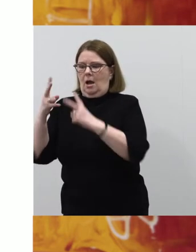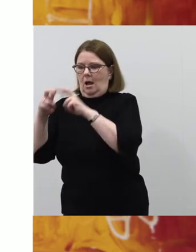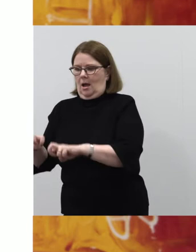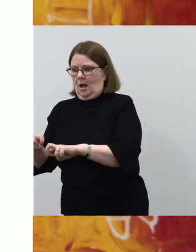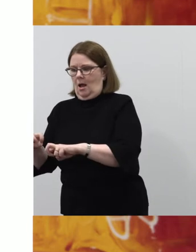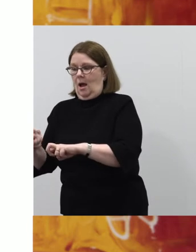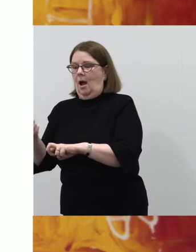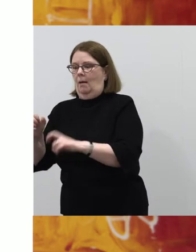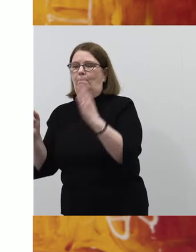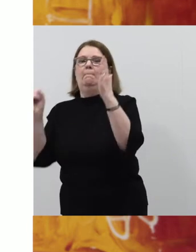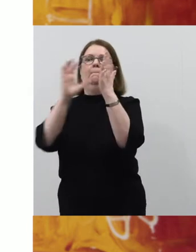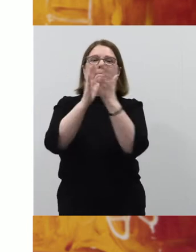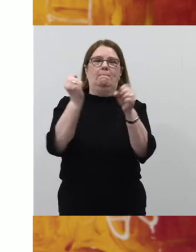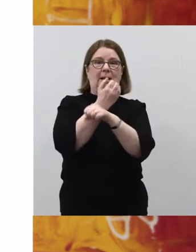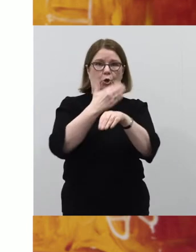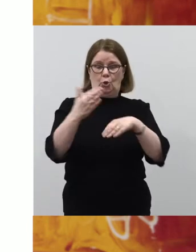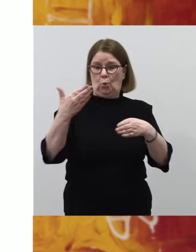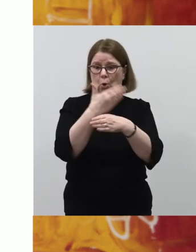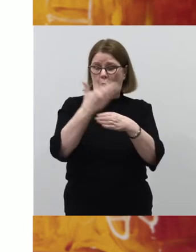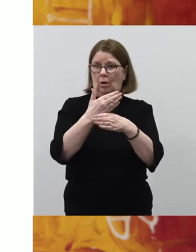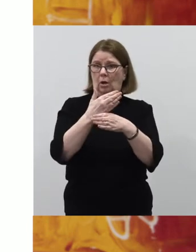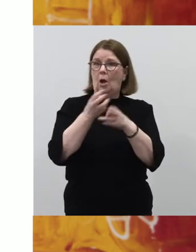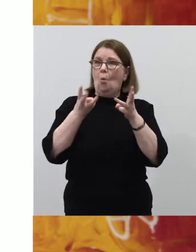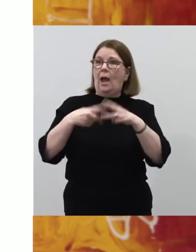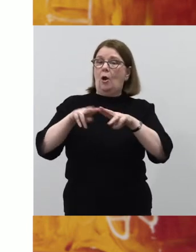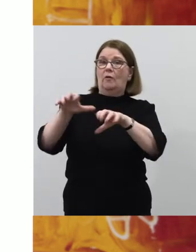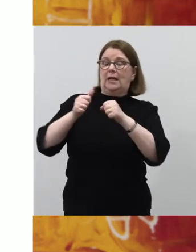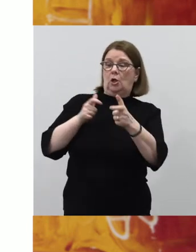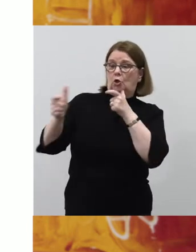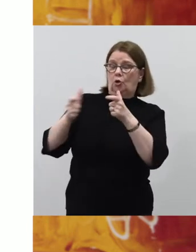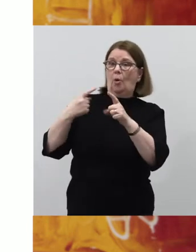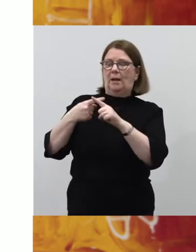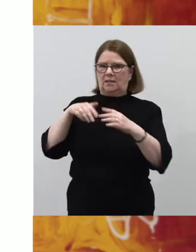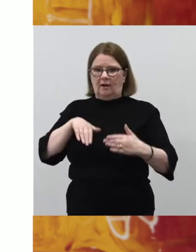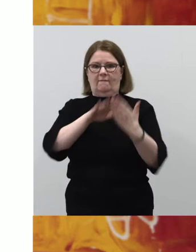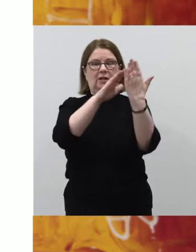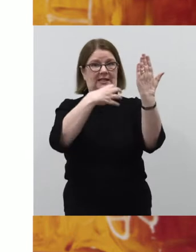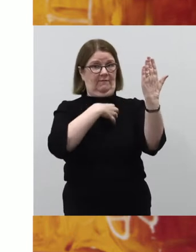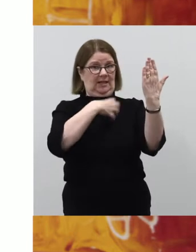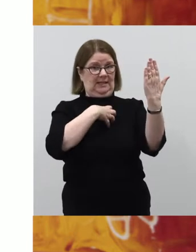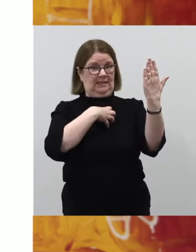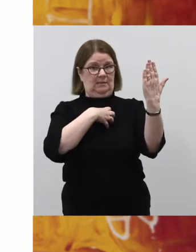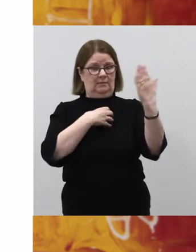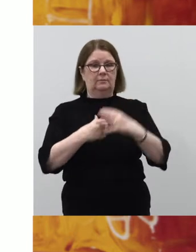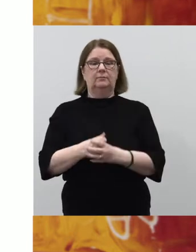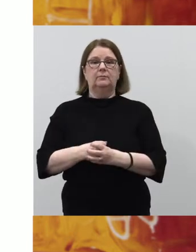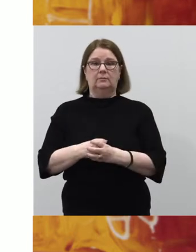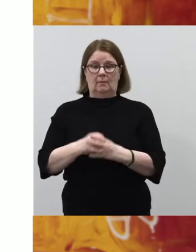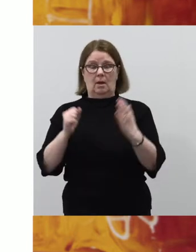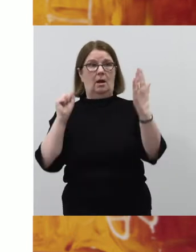264 million people of all ages suffer from depression, a leading cause of disability